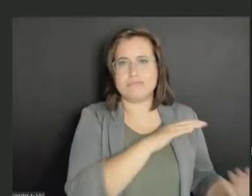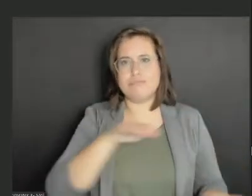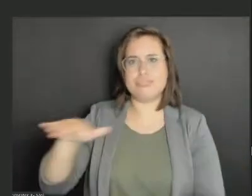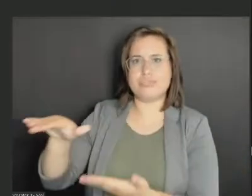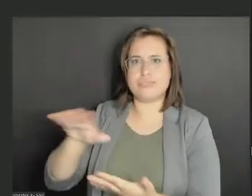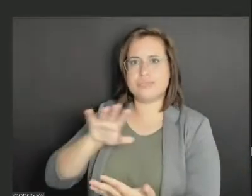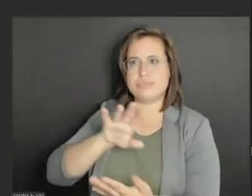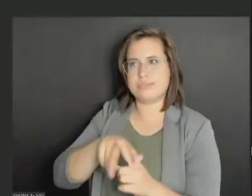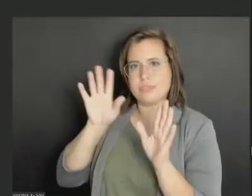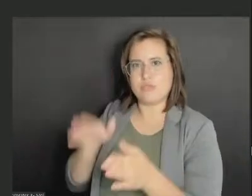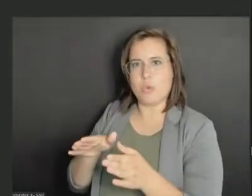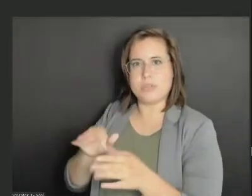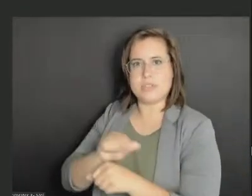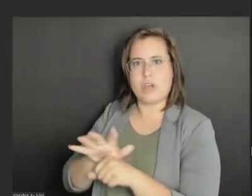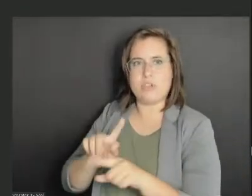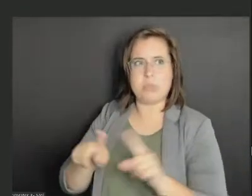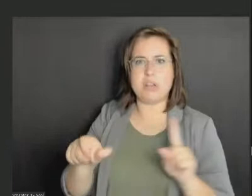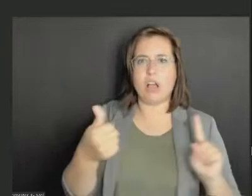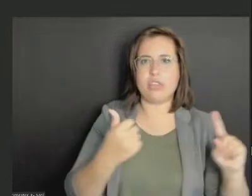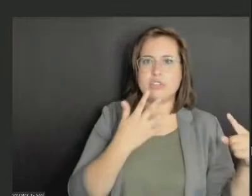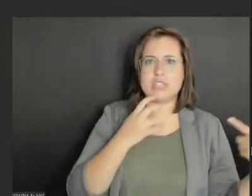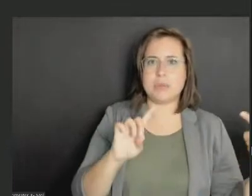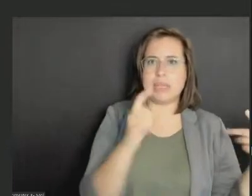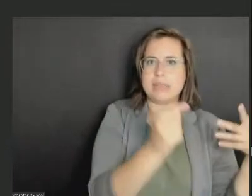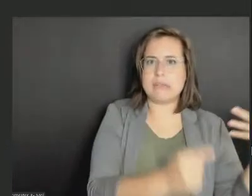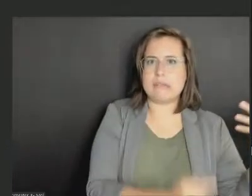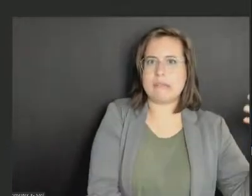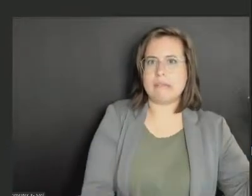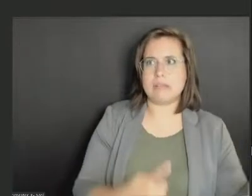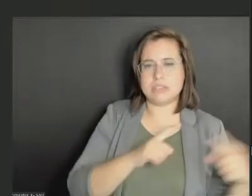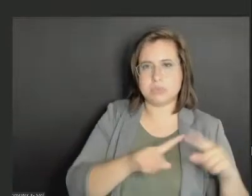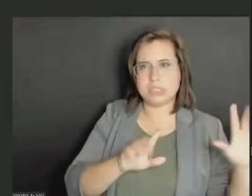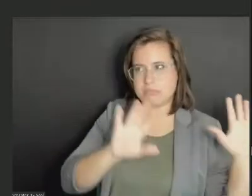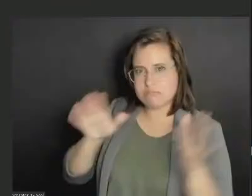I just encourage us to think about the rationing issue more broadly.